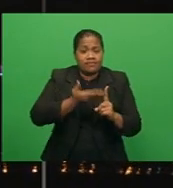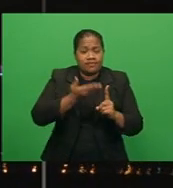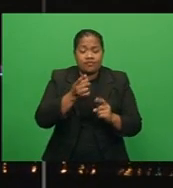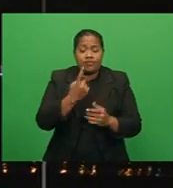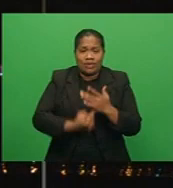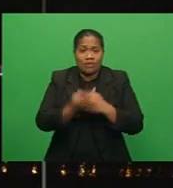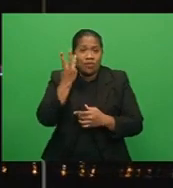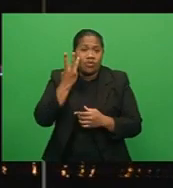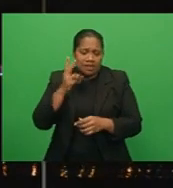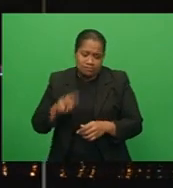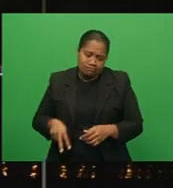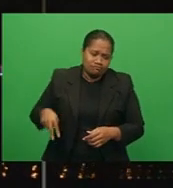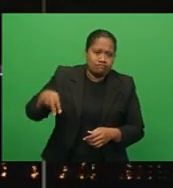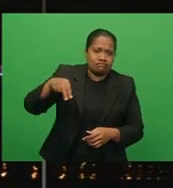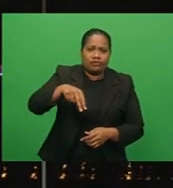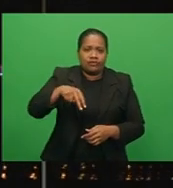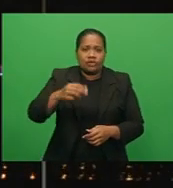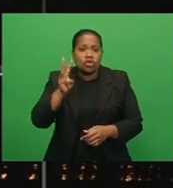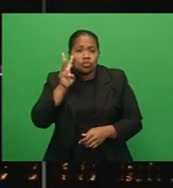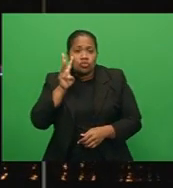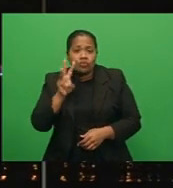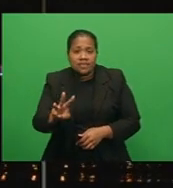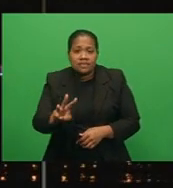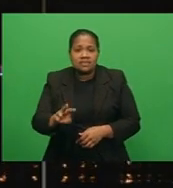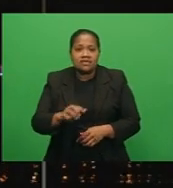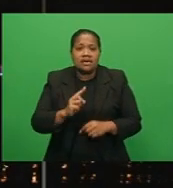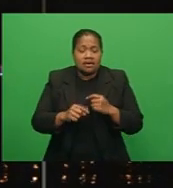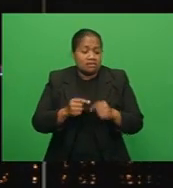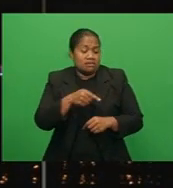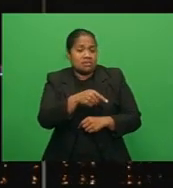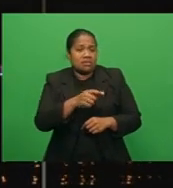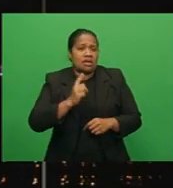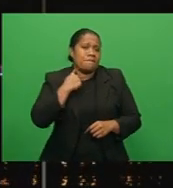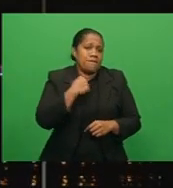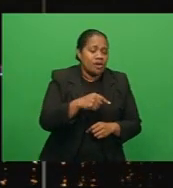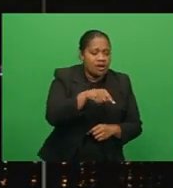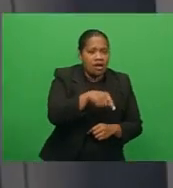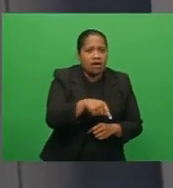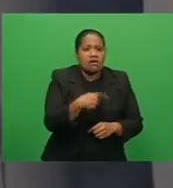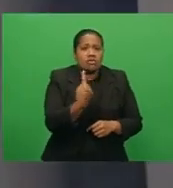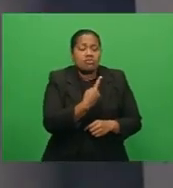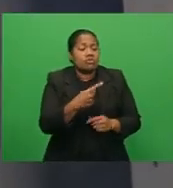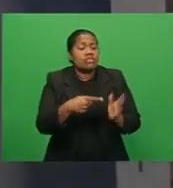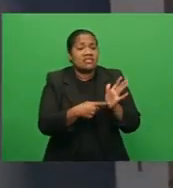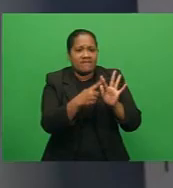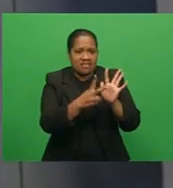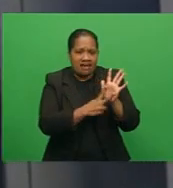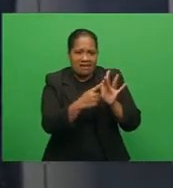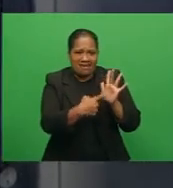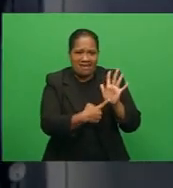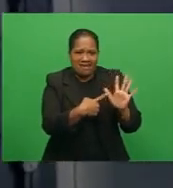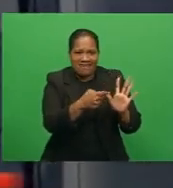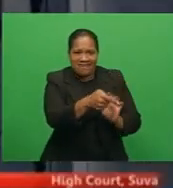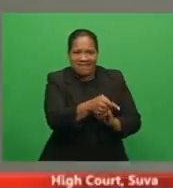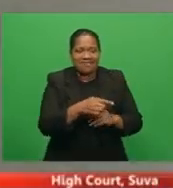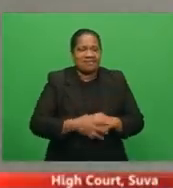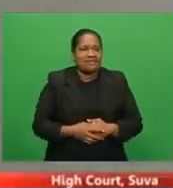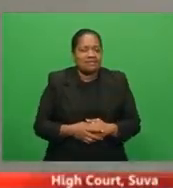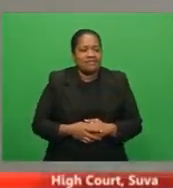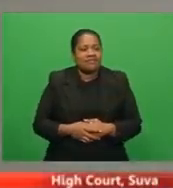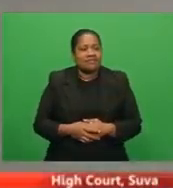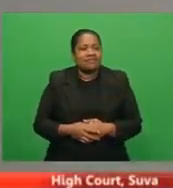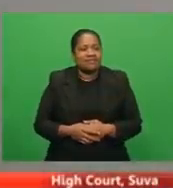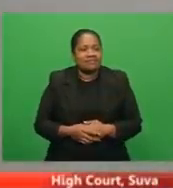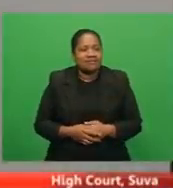as the second state witness against murder-accused Tevita Kunawave. It is alleged Kunawave threw a